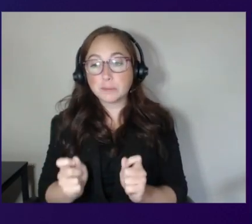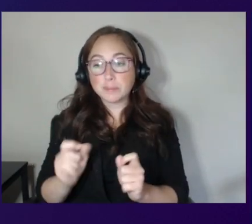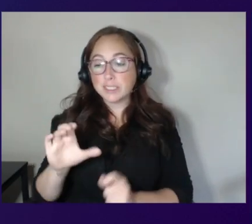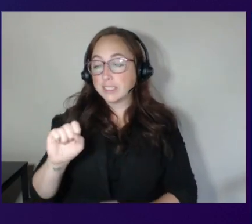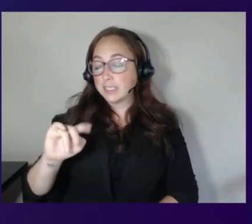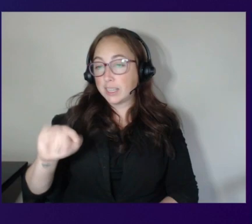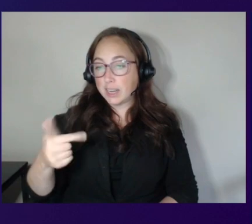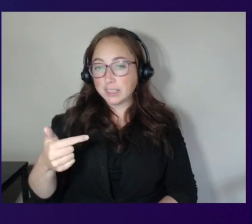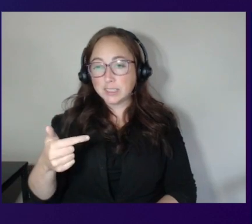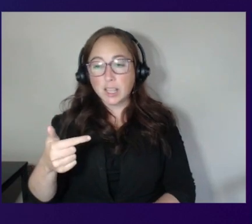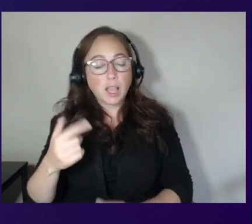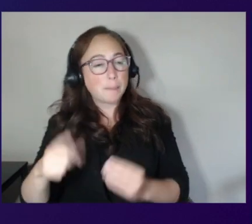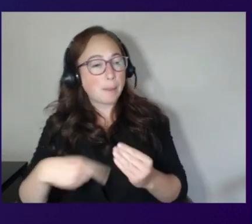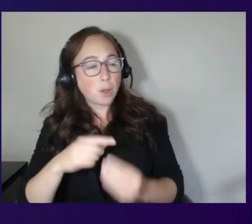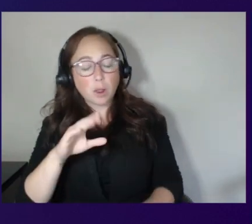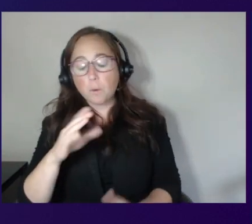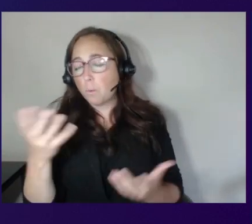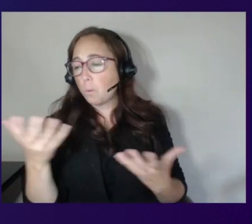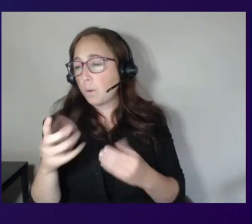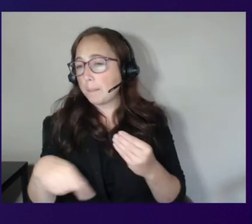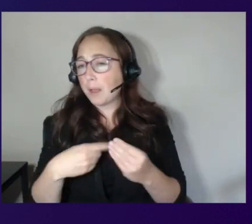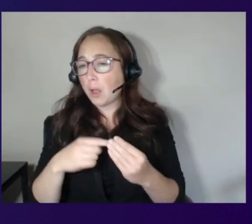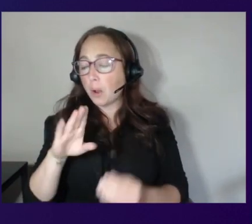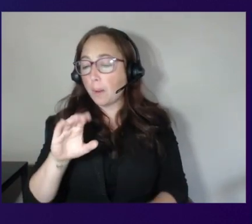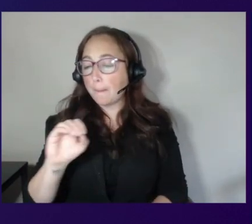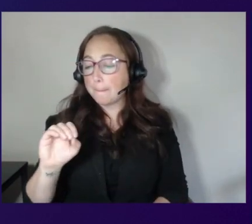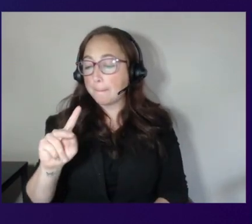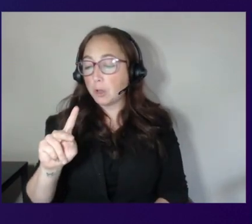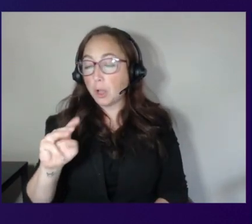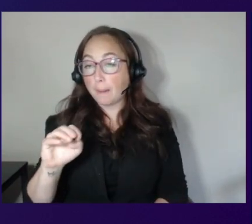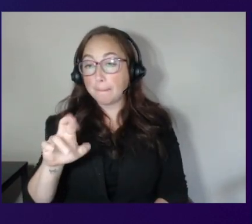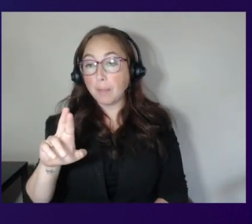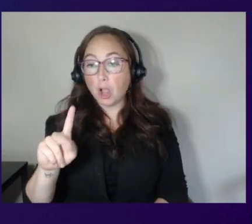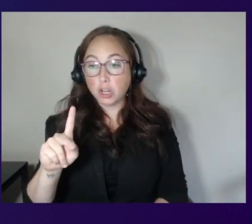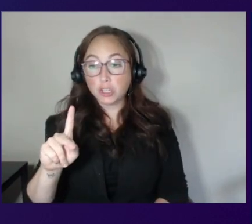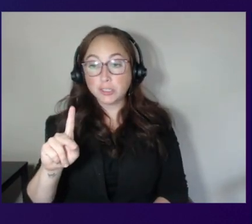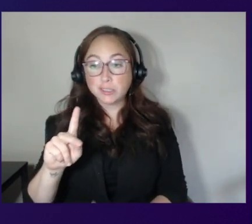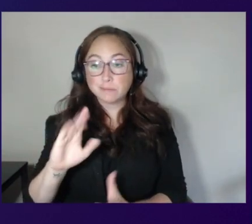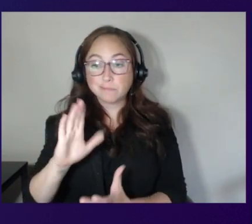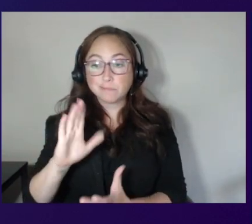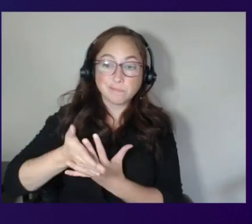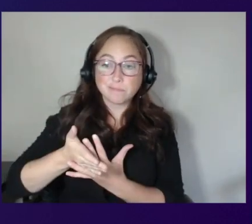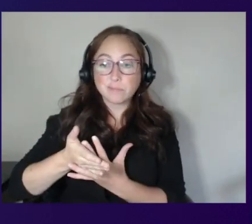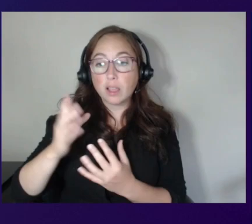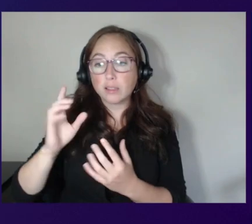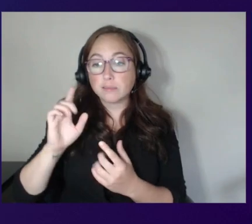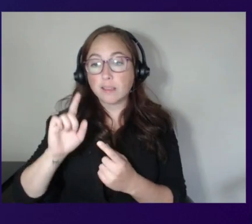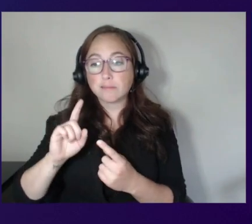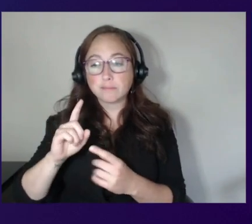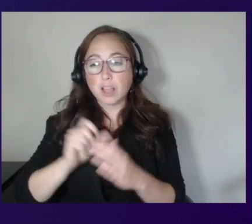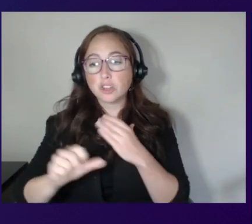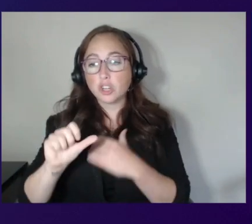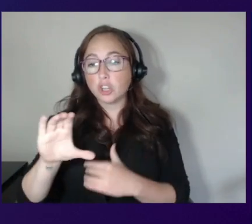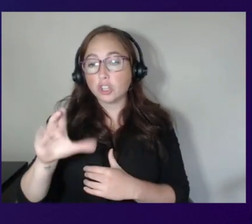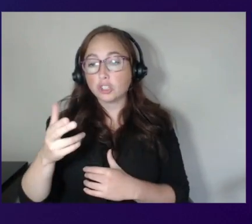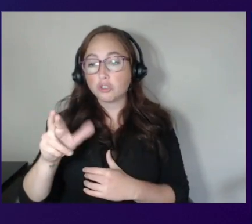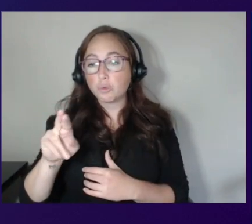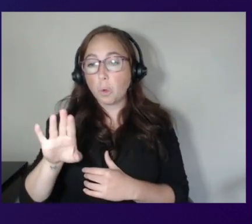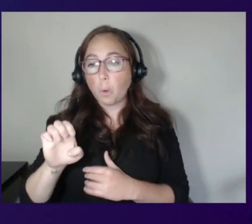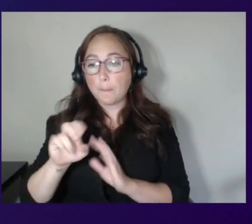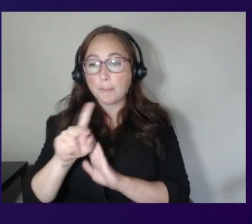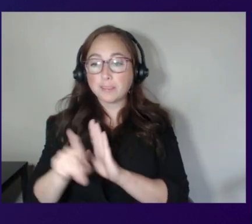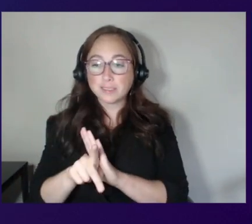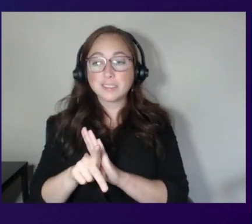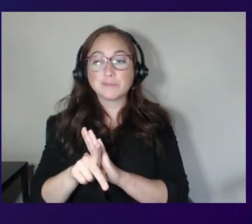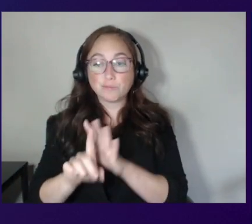bookmarks? That's another one. So bookmarks are actually organized under the Chrome Enterprise policy. They show up on the screen as a managed bookmark.